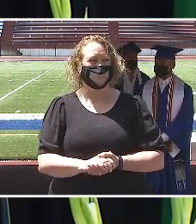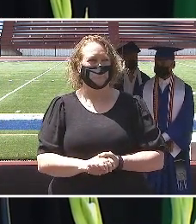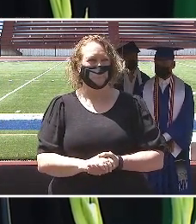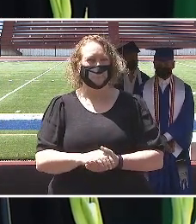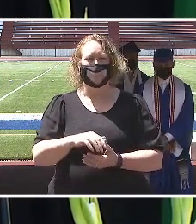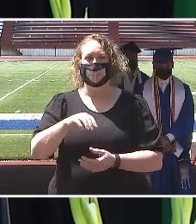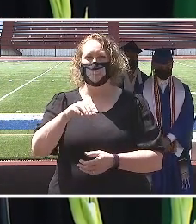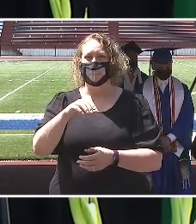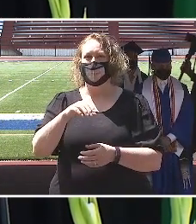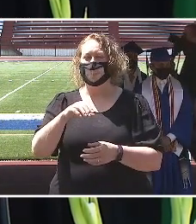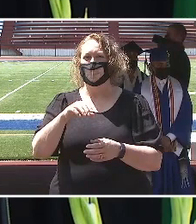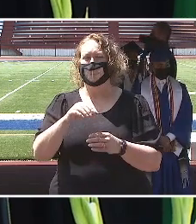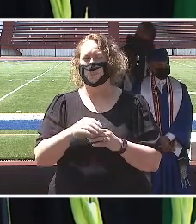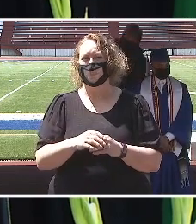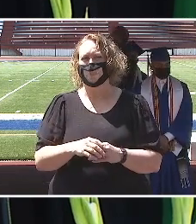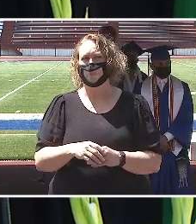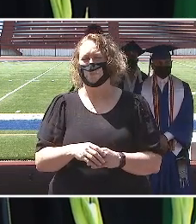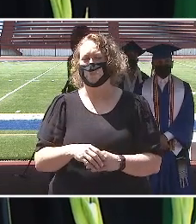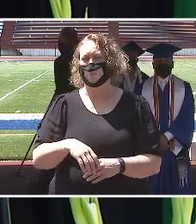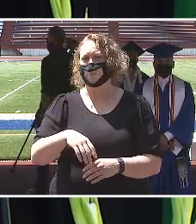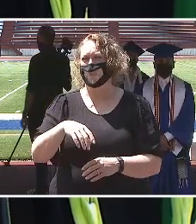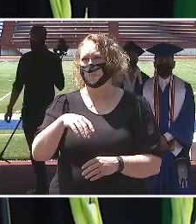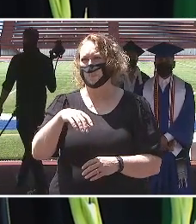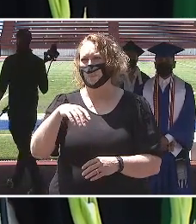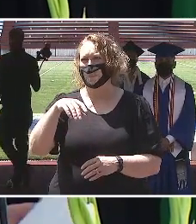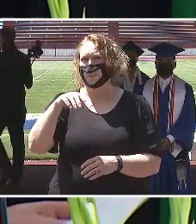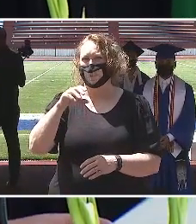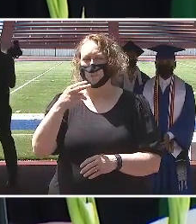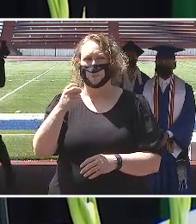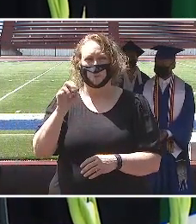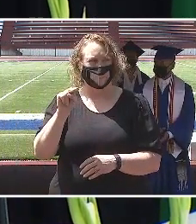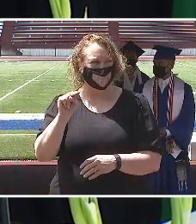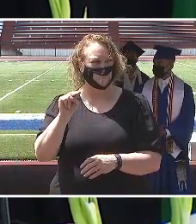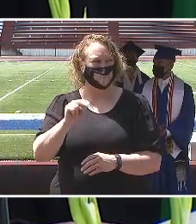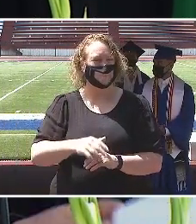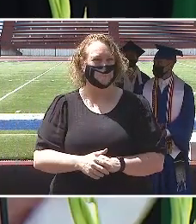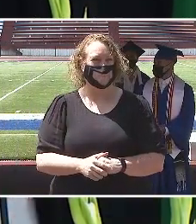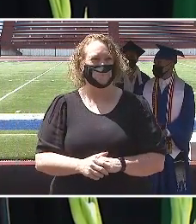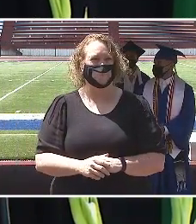Learning Improvement Officer Dr. Eric Hong.